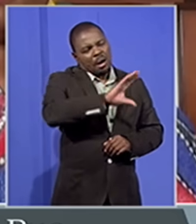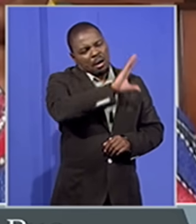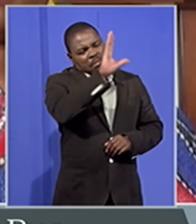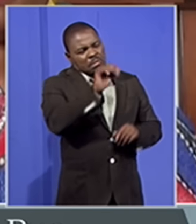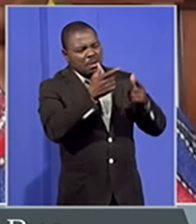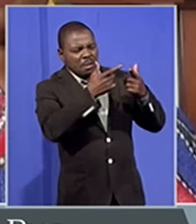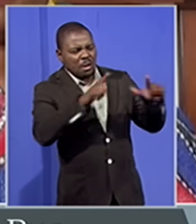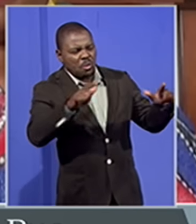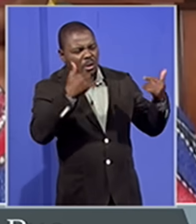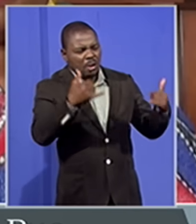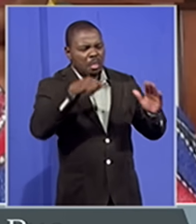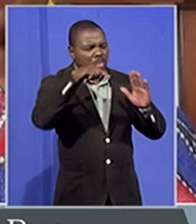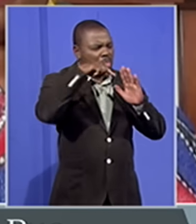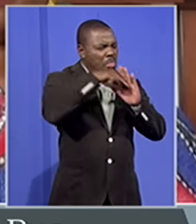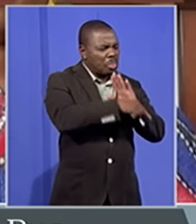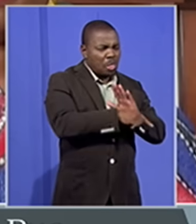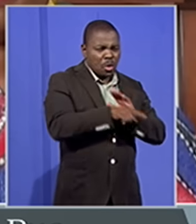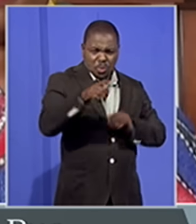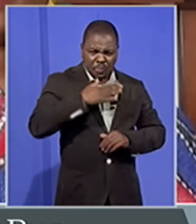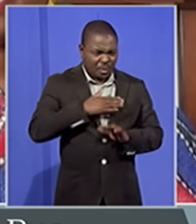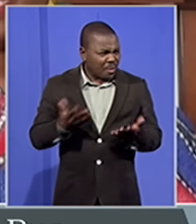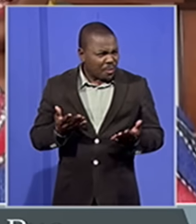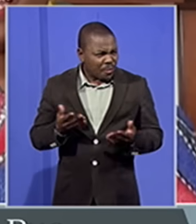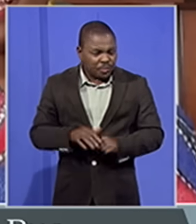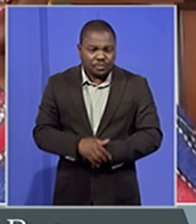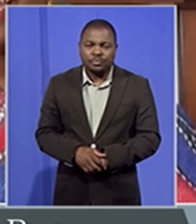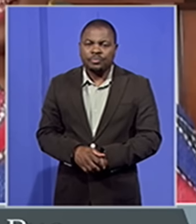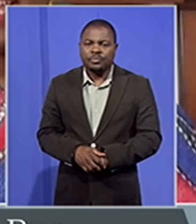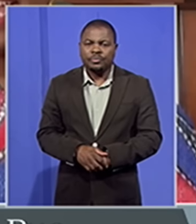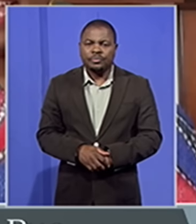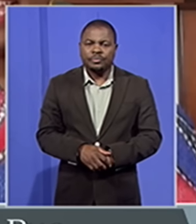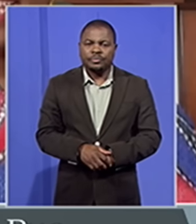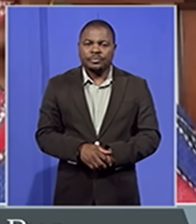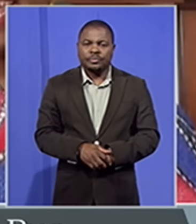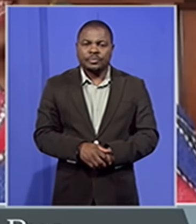fela. Maikutlo a hao ke a feng ka polelo ena?